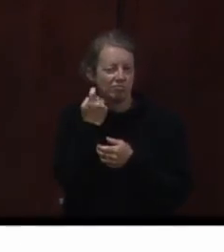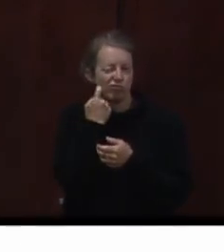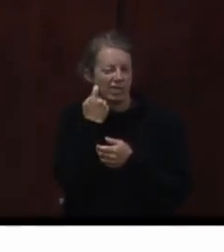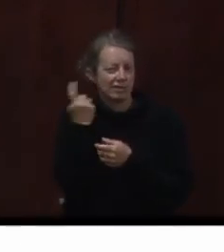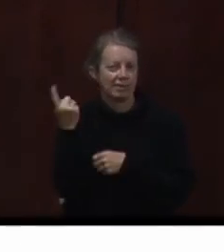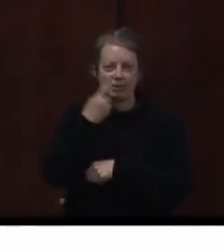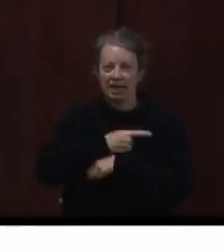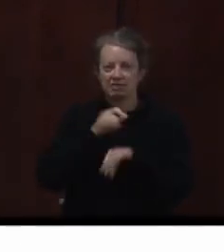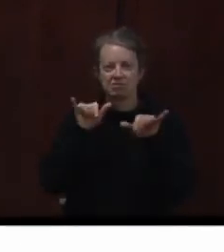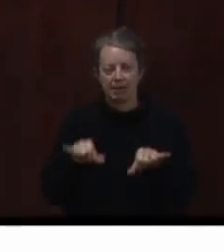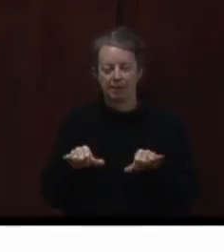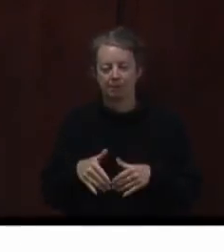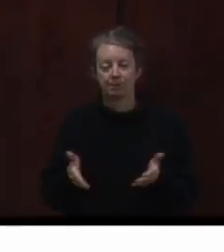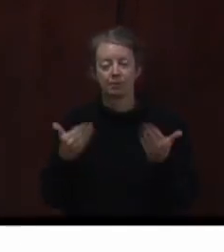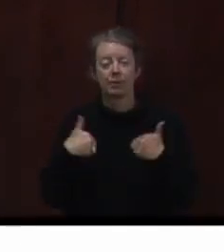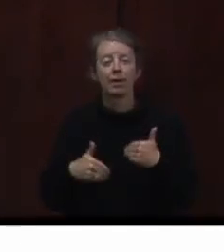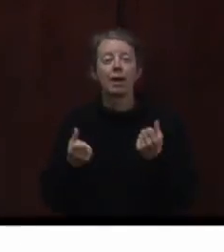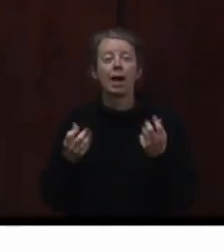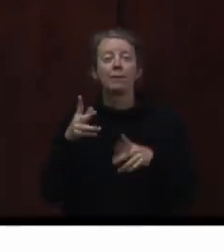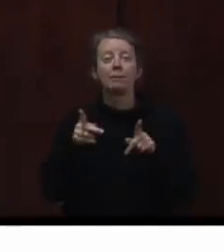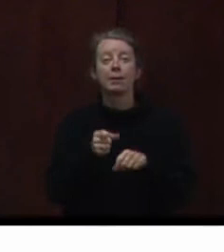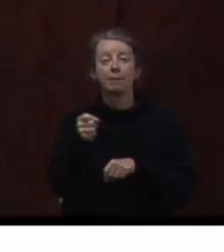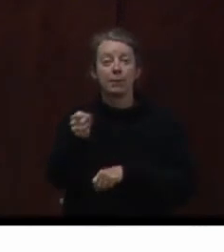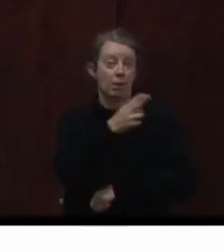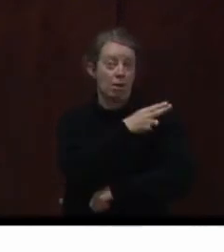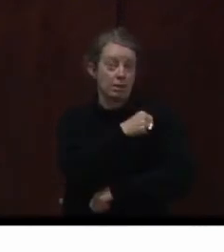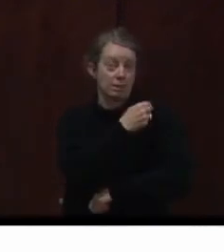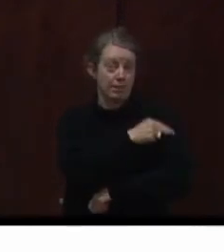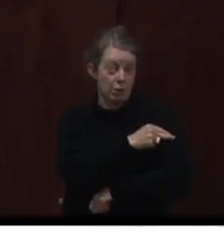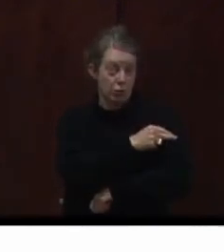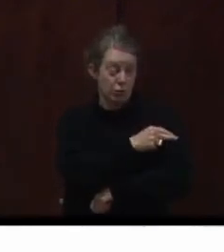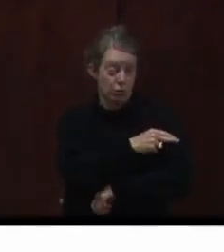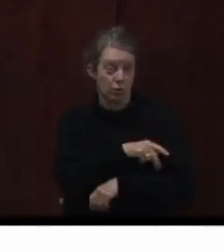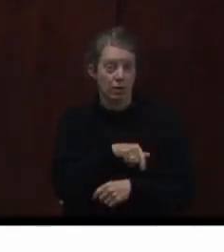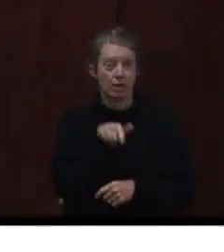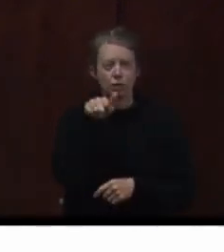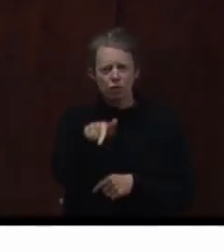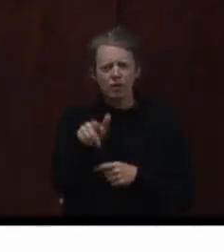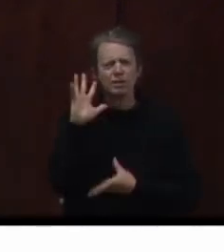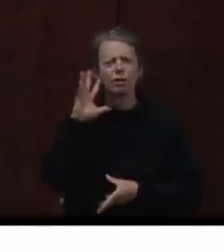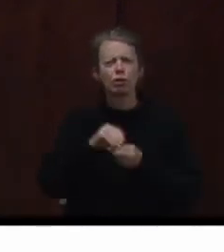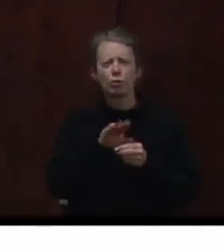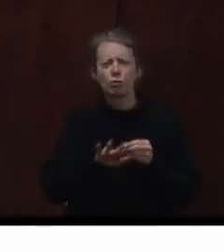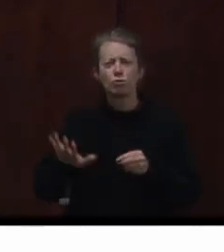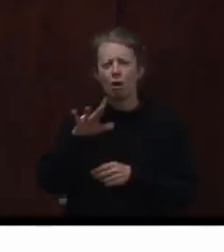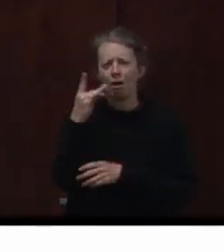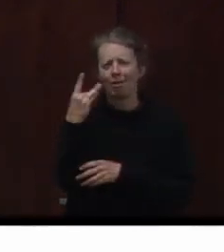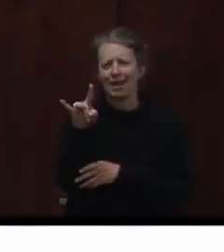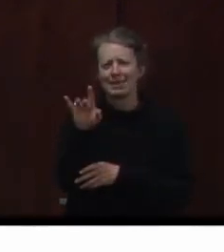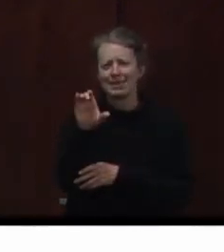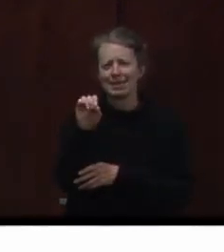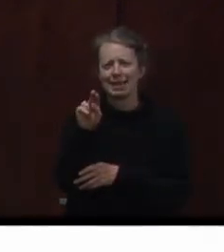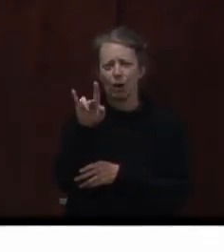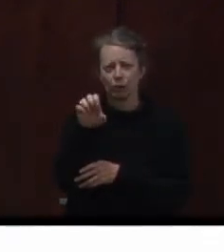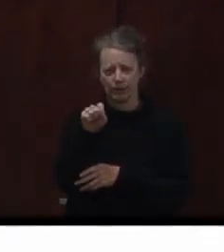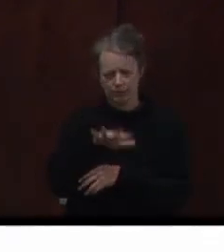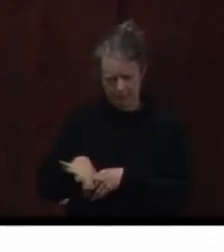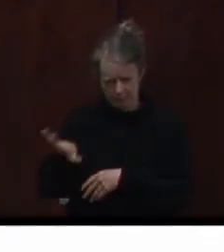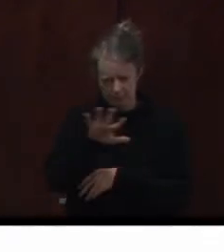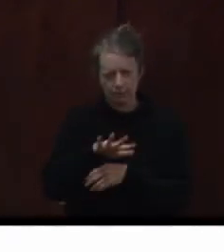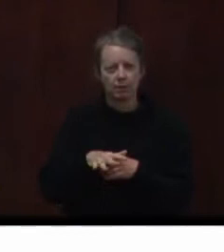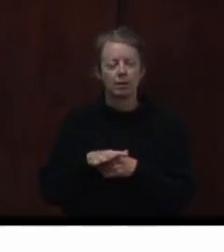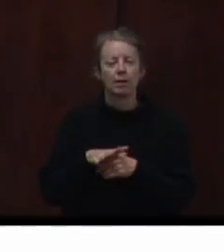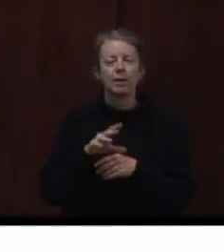And regional hospitalizations, mind you, this is the 18-county region. Dr. Hathaway is here with us today and can give you